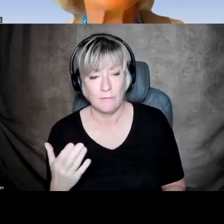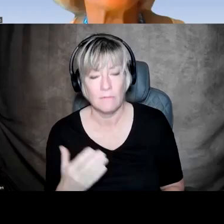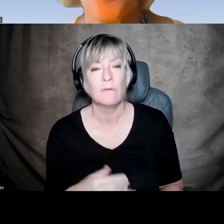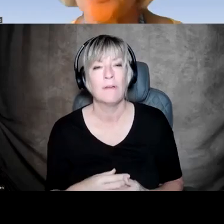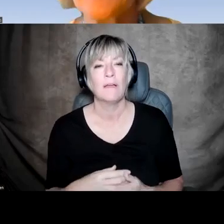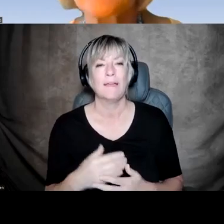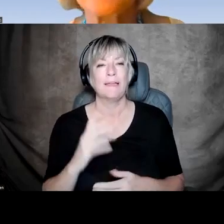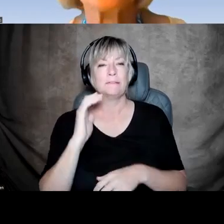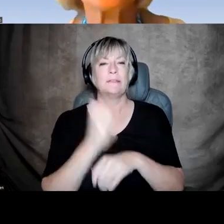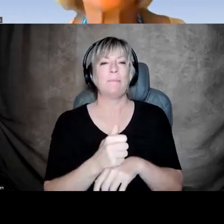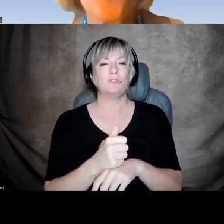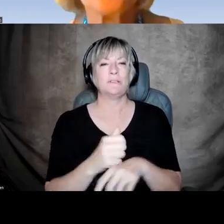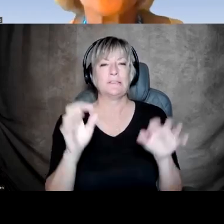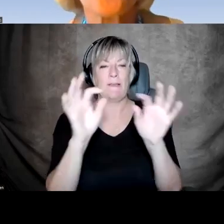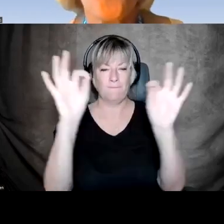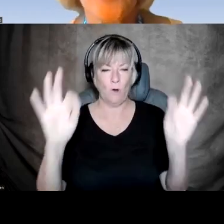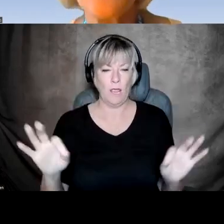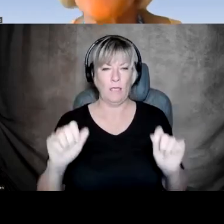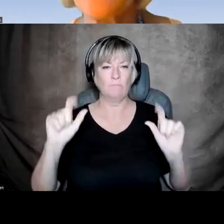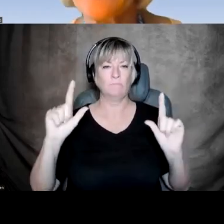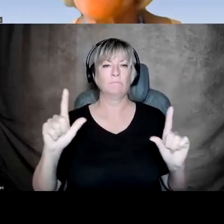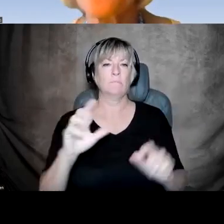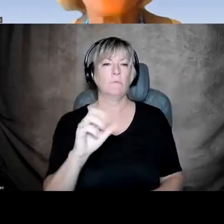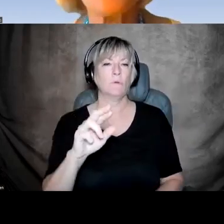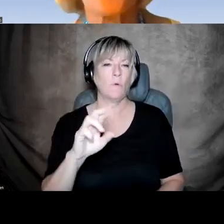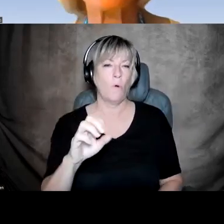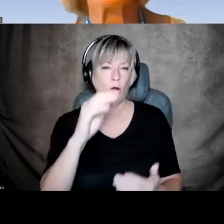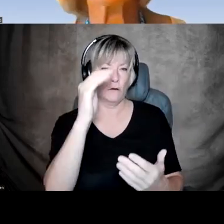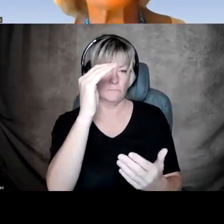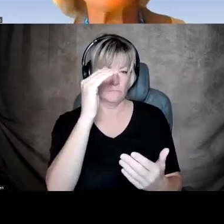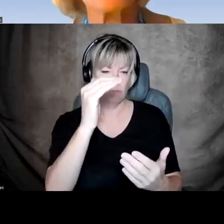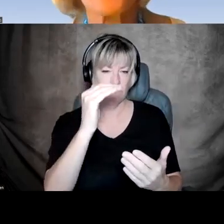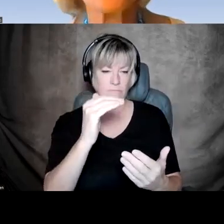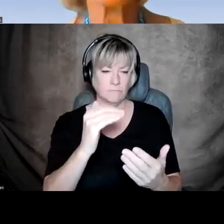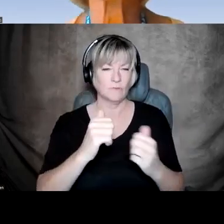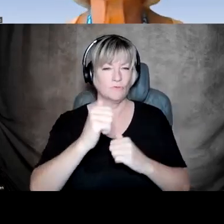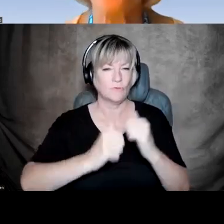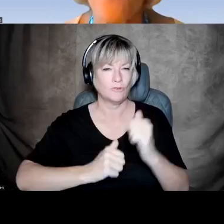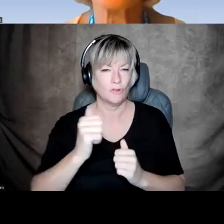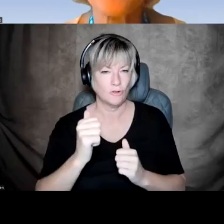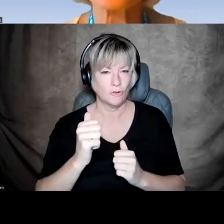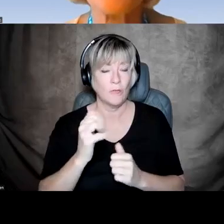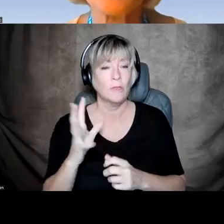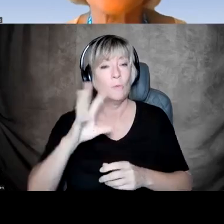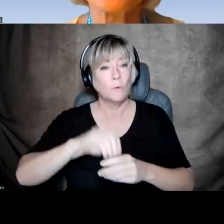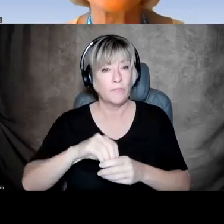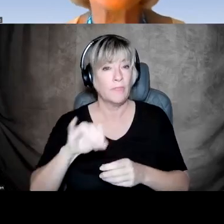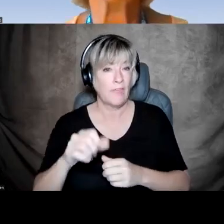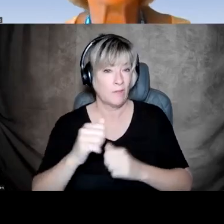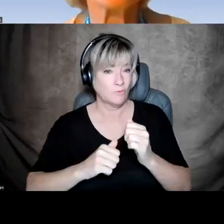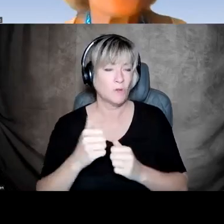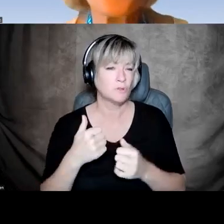a framework. It has these wonderful core elements that give a framework. And within that framework, there's a lot of